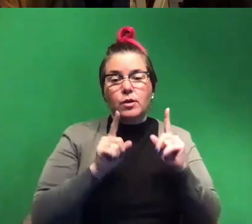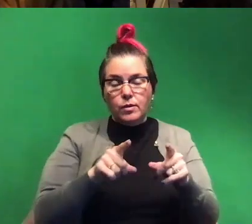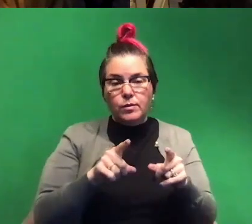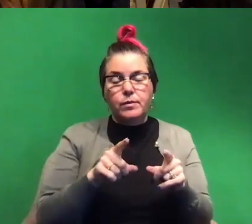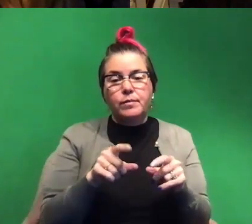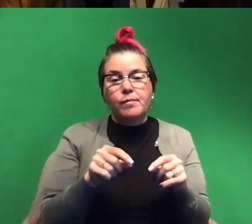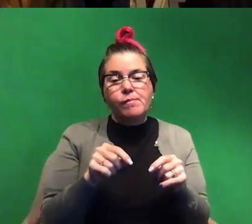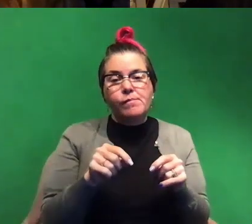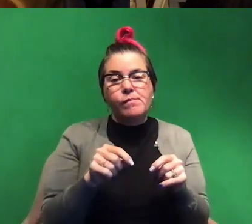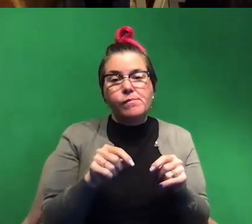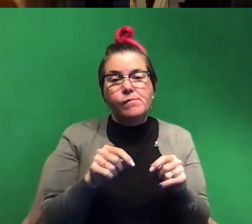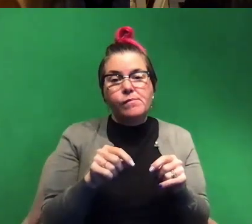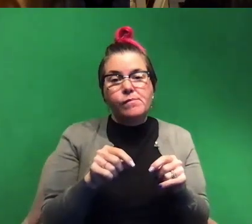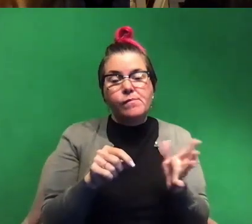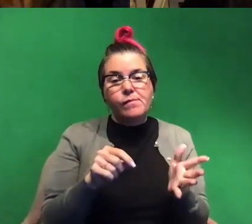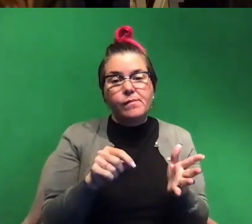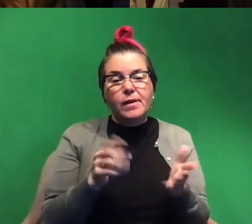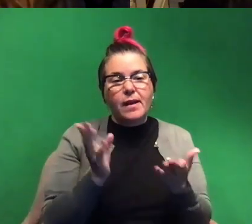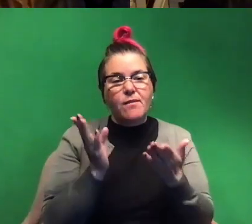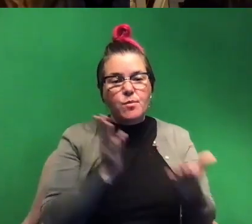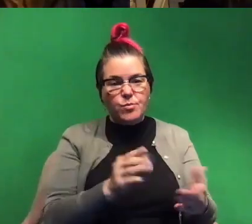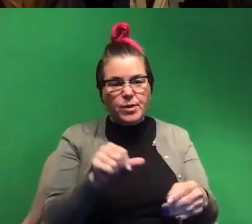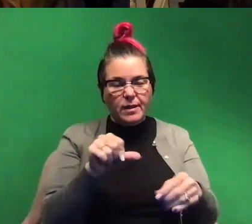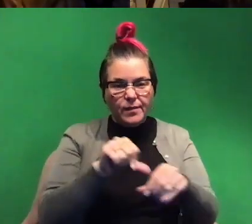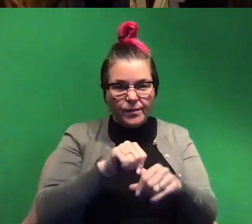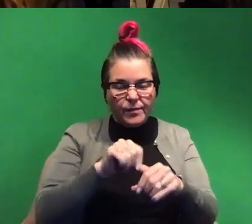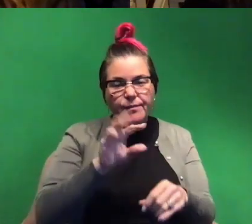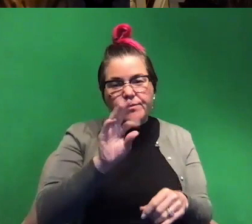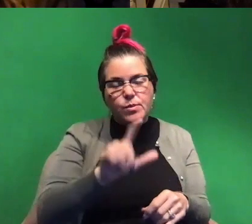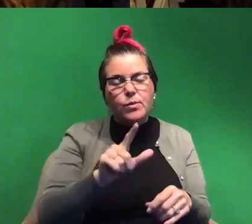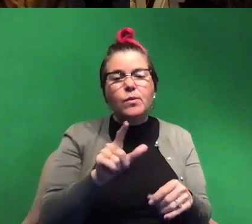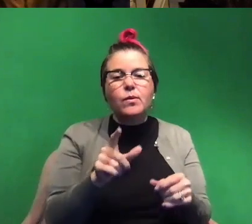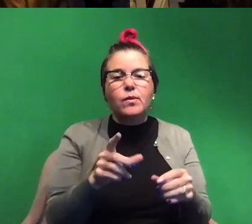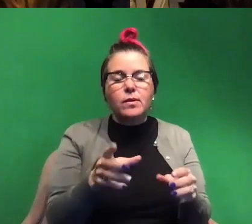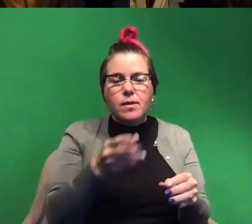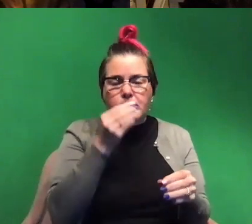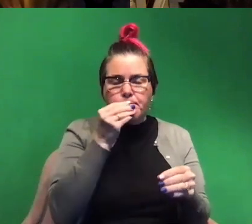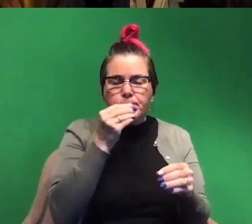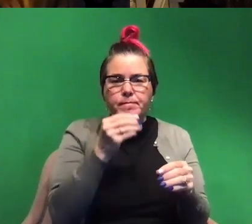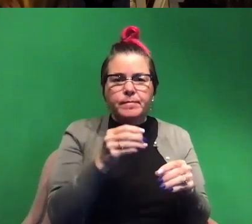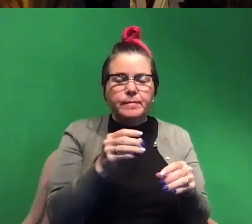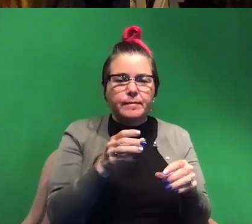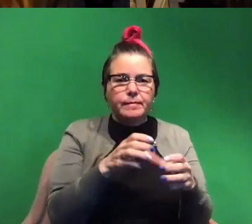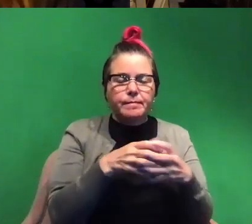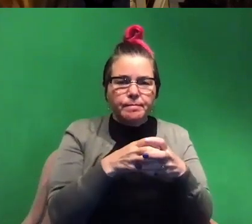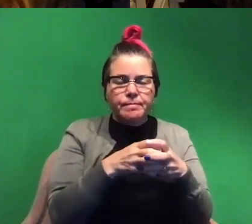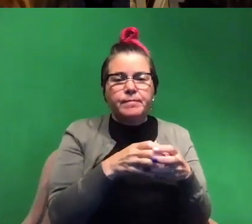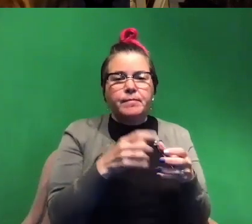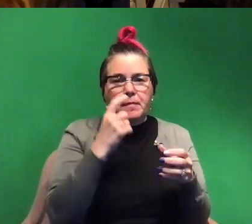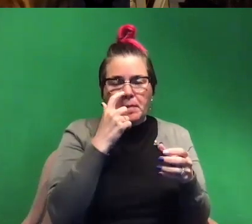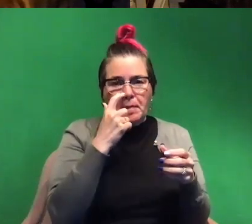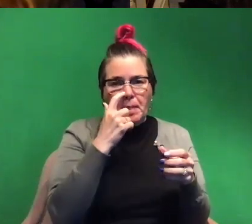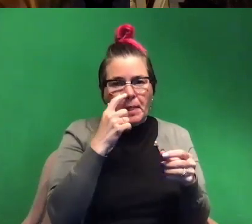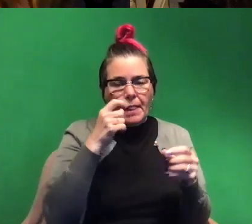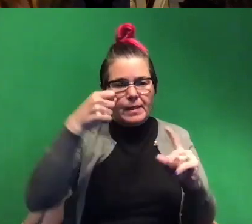and they would bring the fuel, they would go and seal it, make it vacuum tight, and then satellites